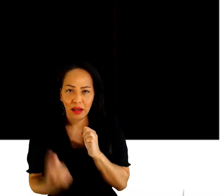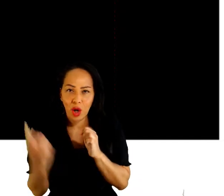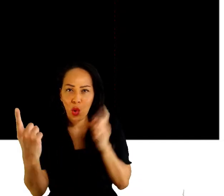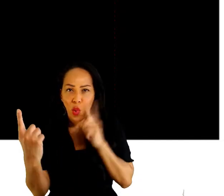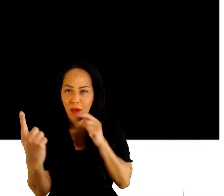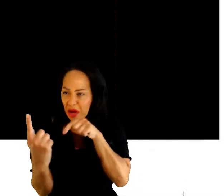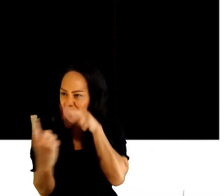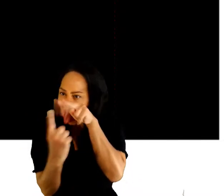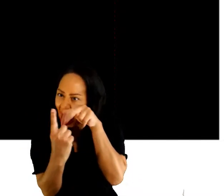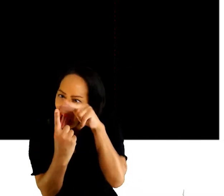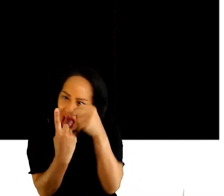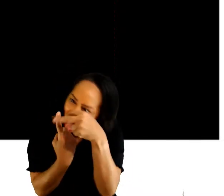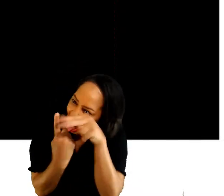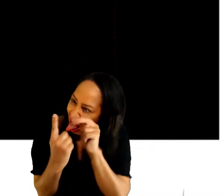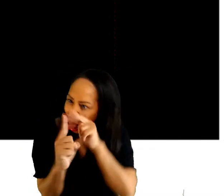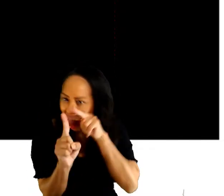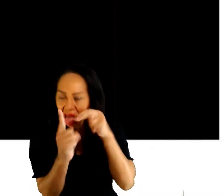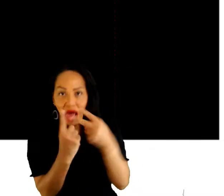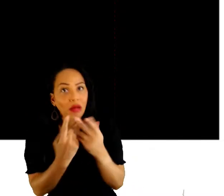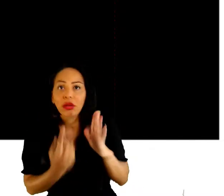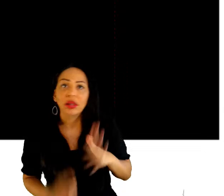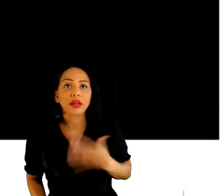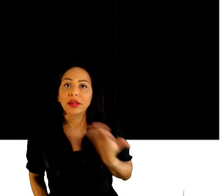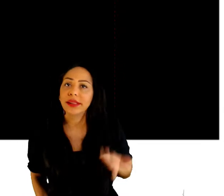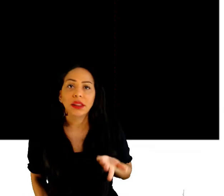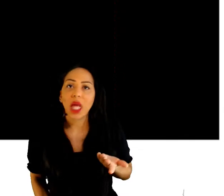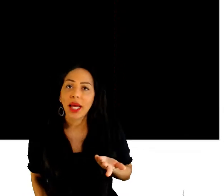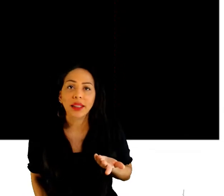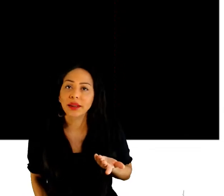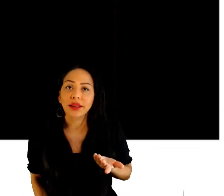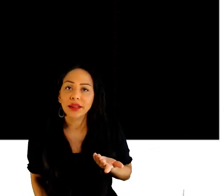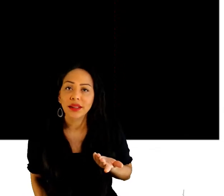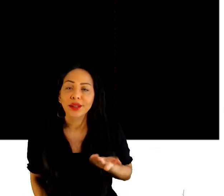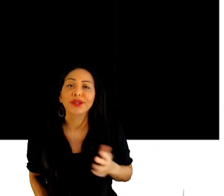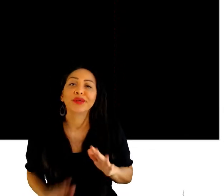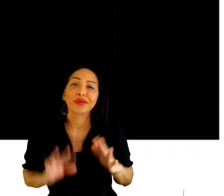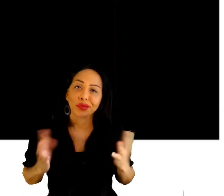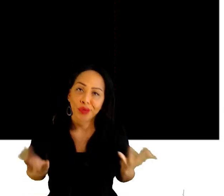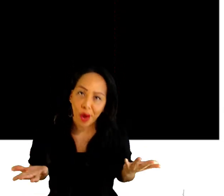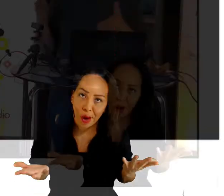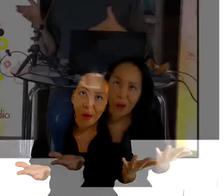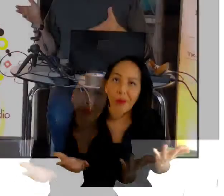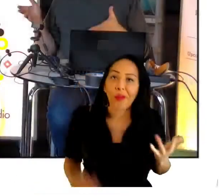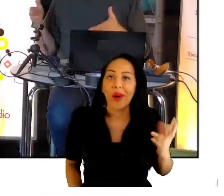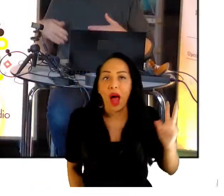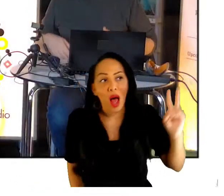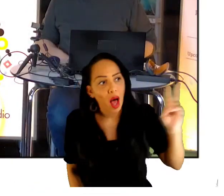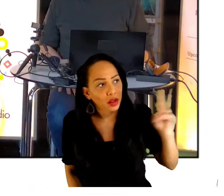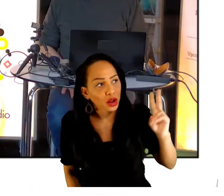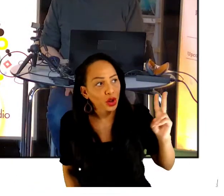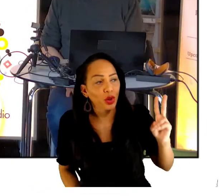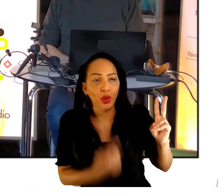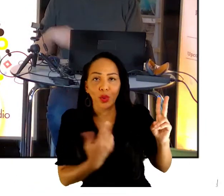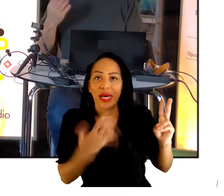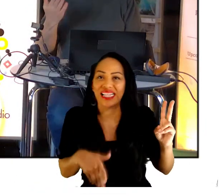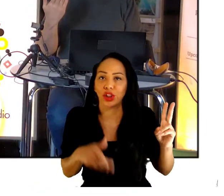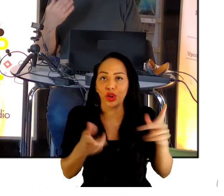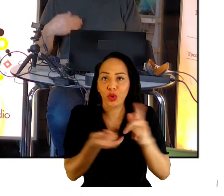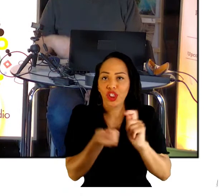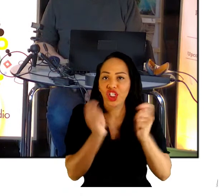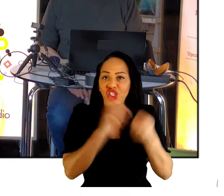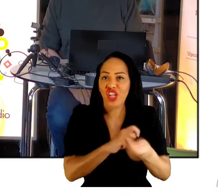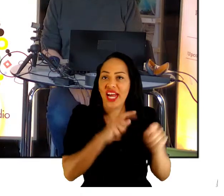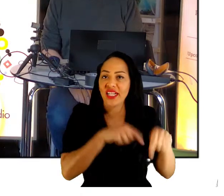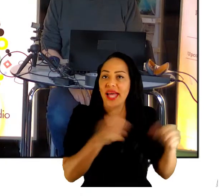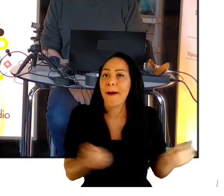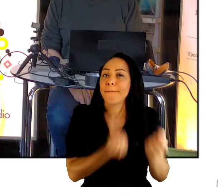And we really struggled with that. We really had to work out how to change that power dynamic. That perceived